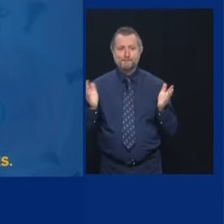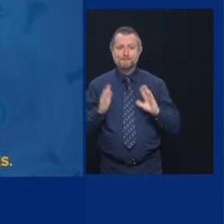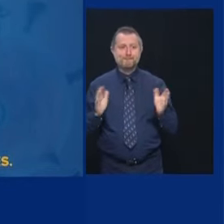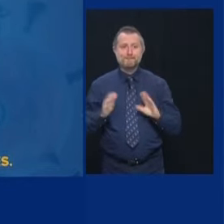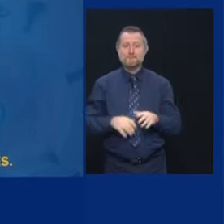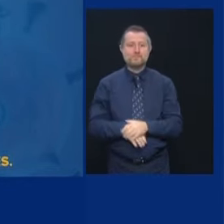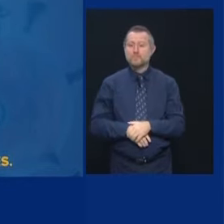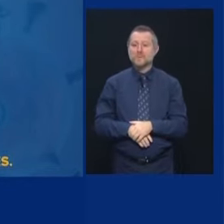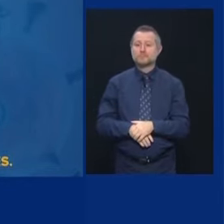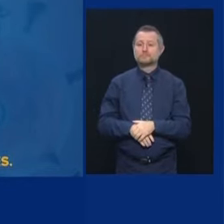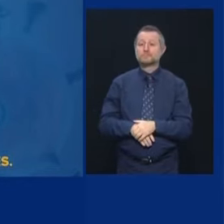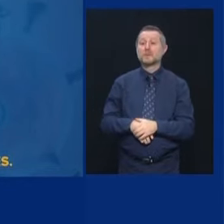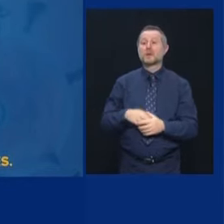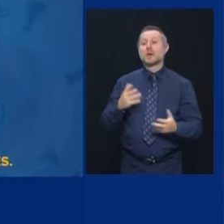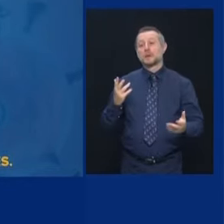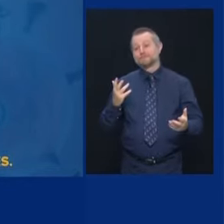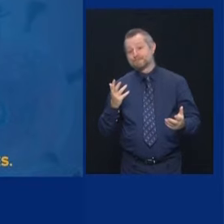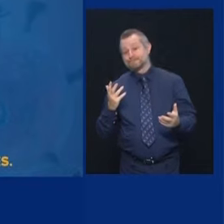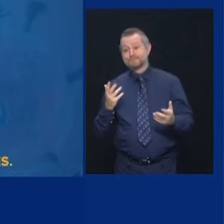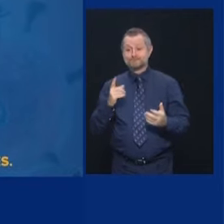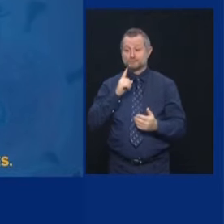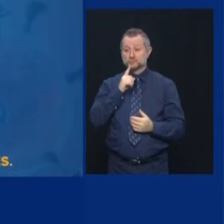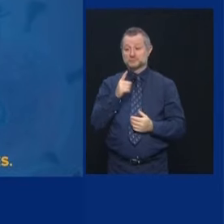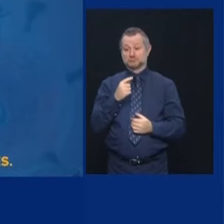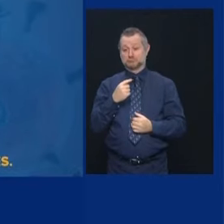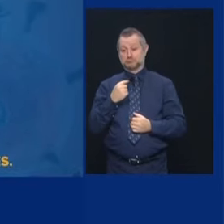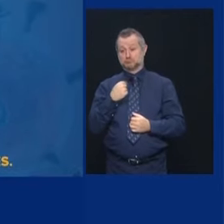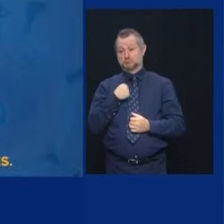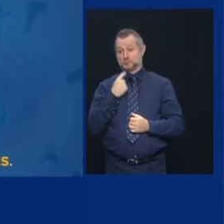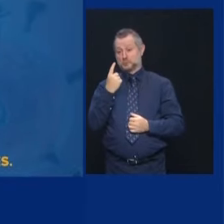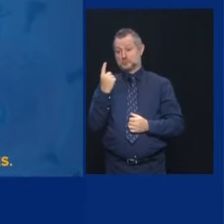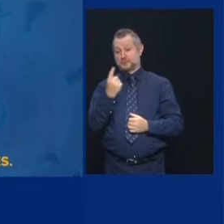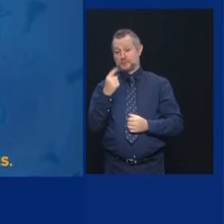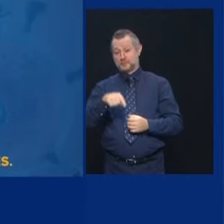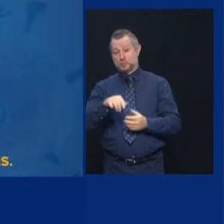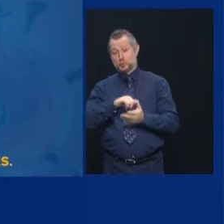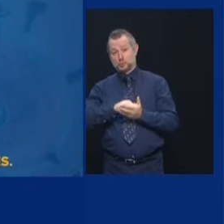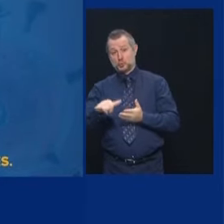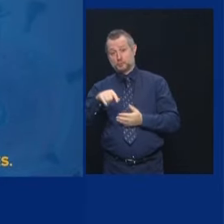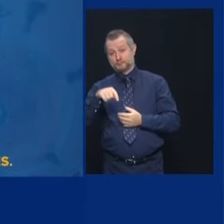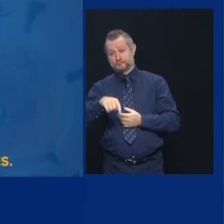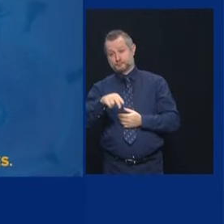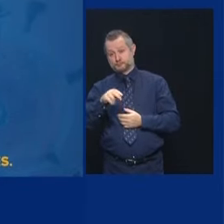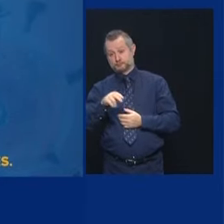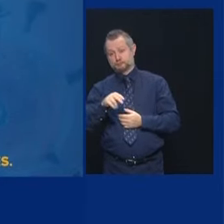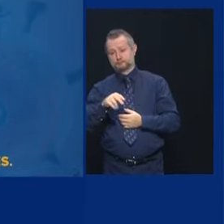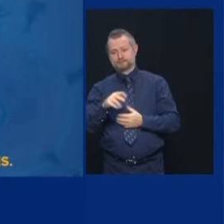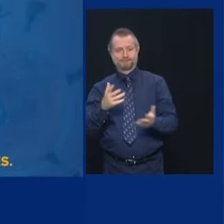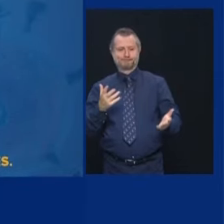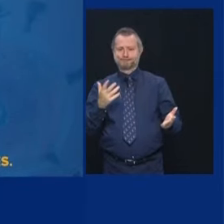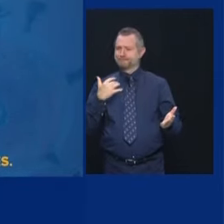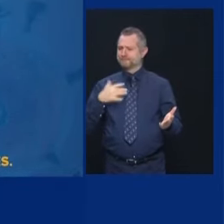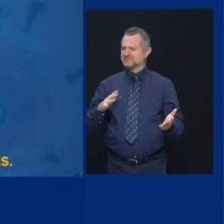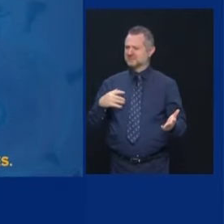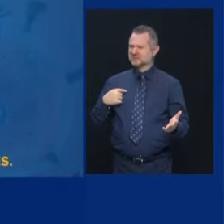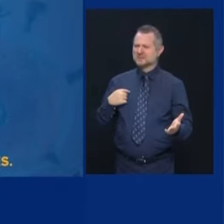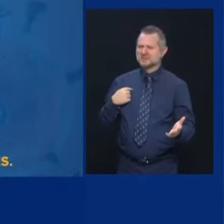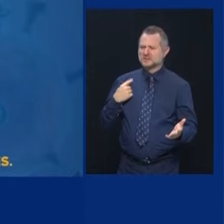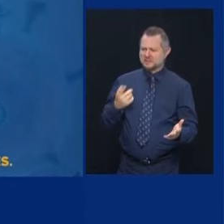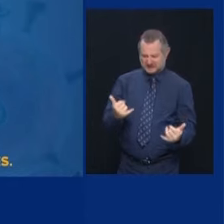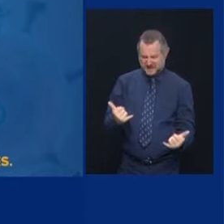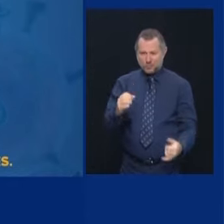There is no person in the state of New York who needs you to tell them at this point, you must wear a